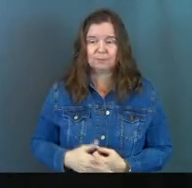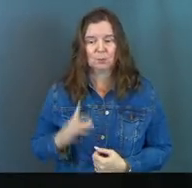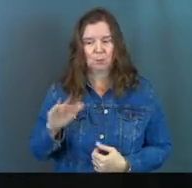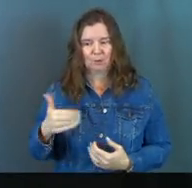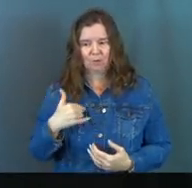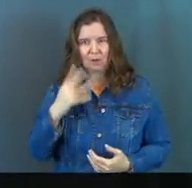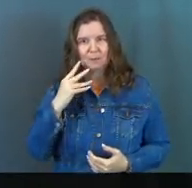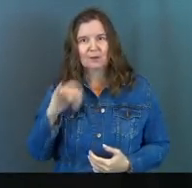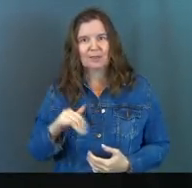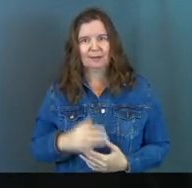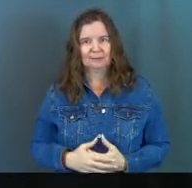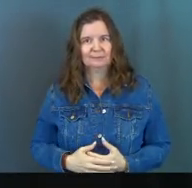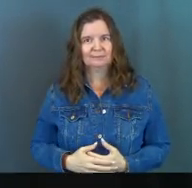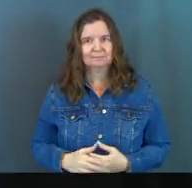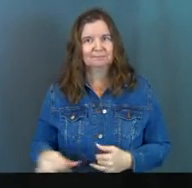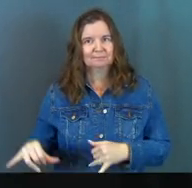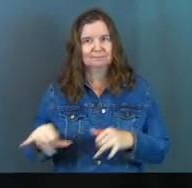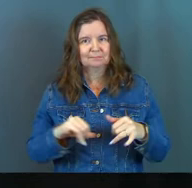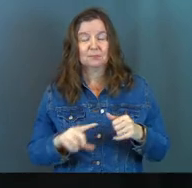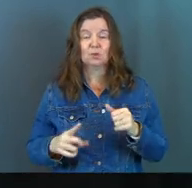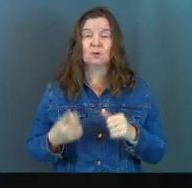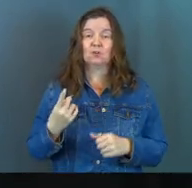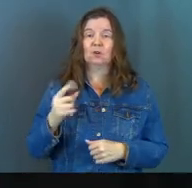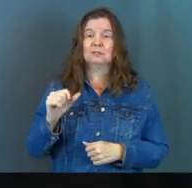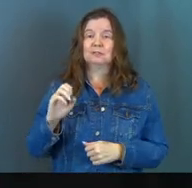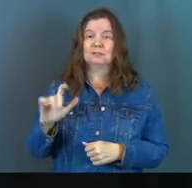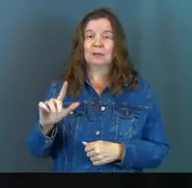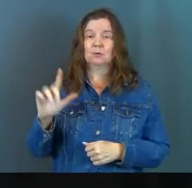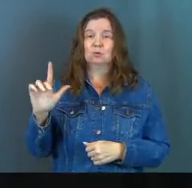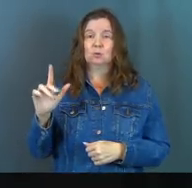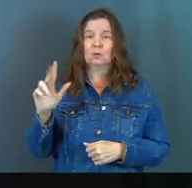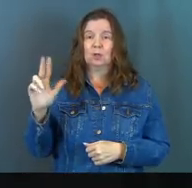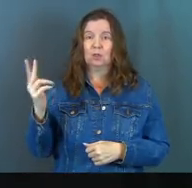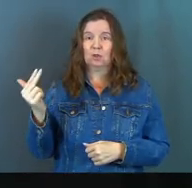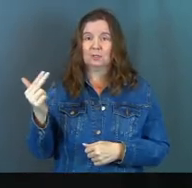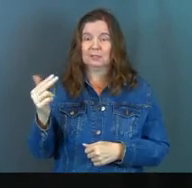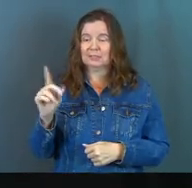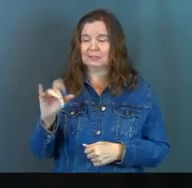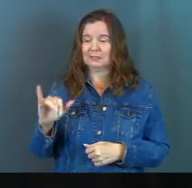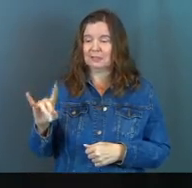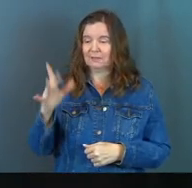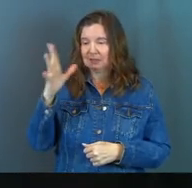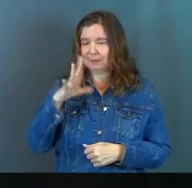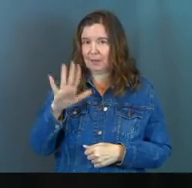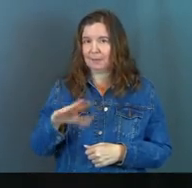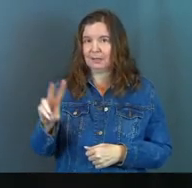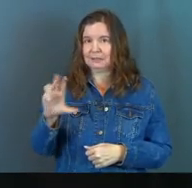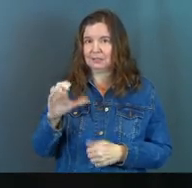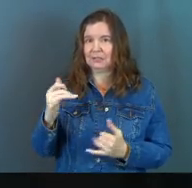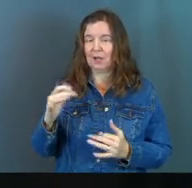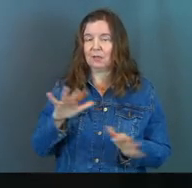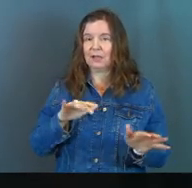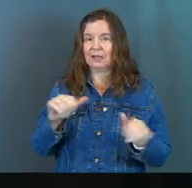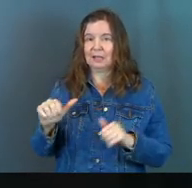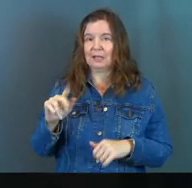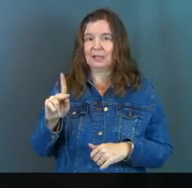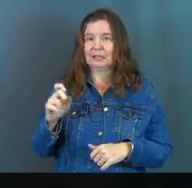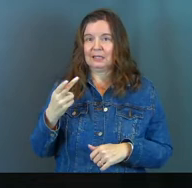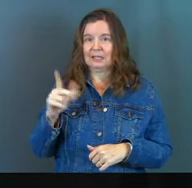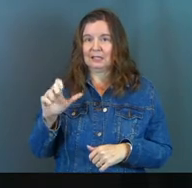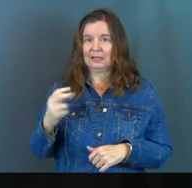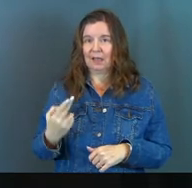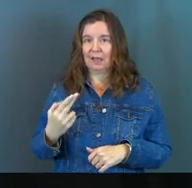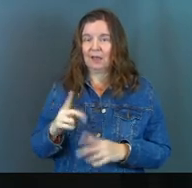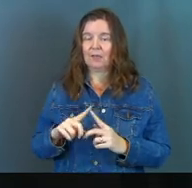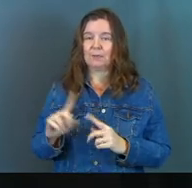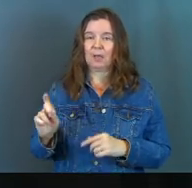We've all had that. So 1 Samuel 23, 13. So David and his men, about 600 of them now, they left Keilah and they